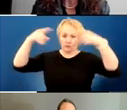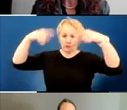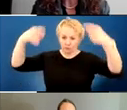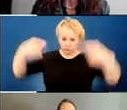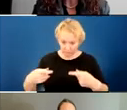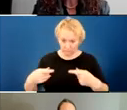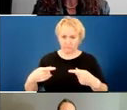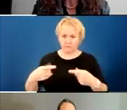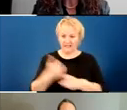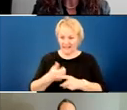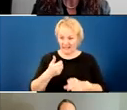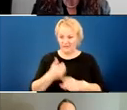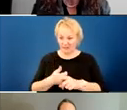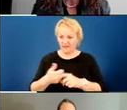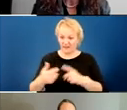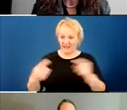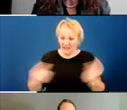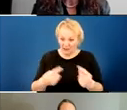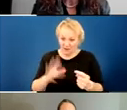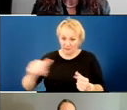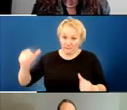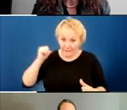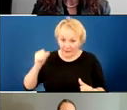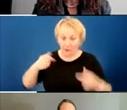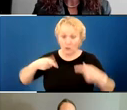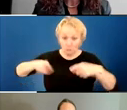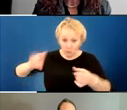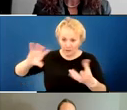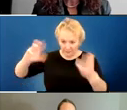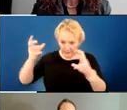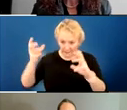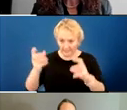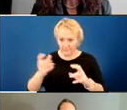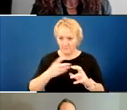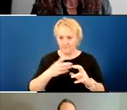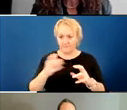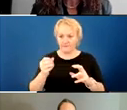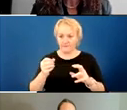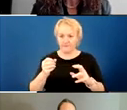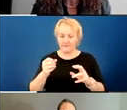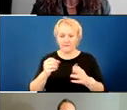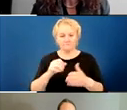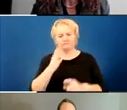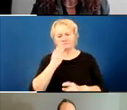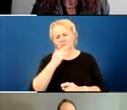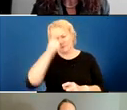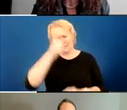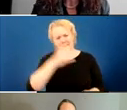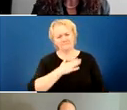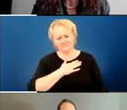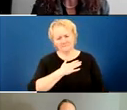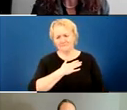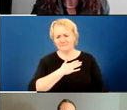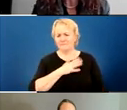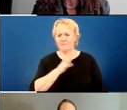he had some back injuries. And you know, sweet man. And, you know, in